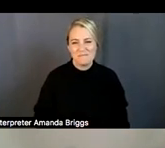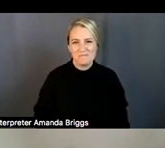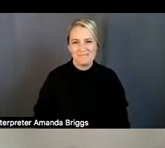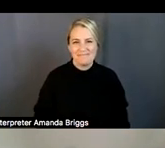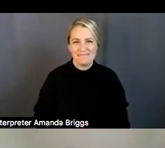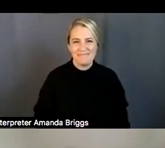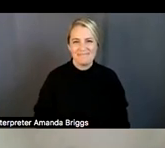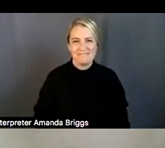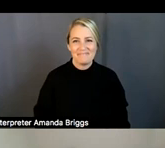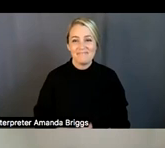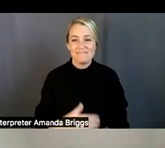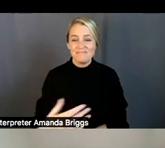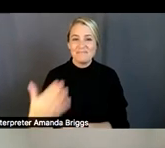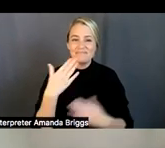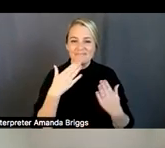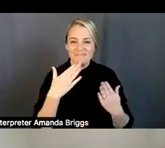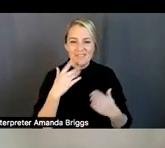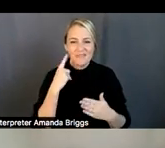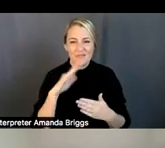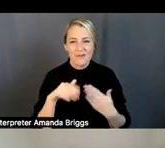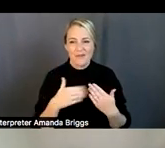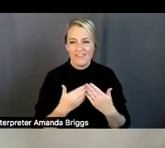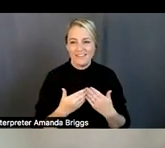Thank you for all the